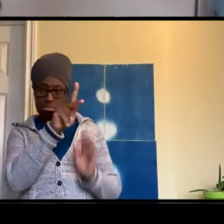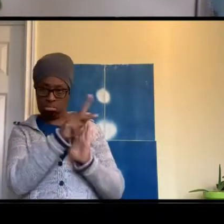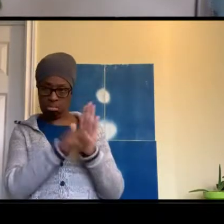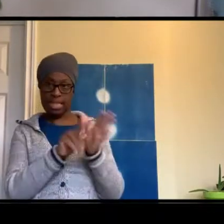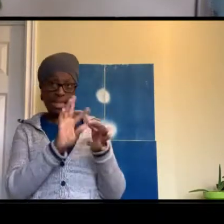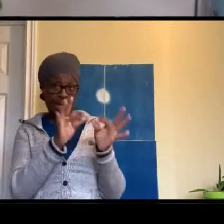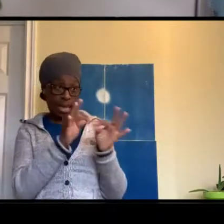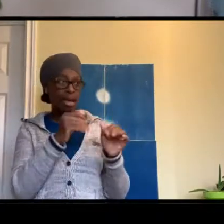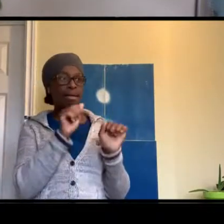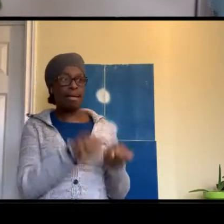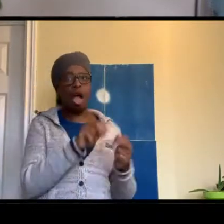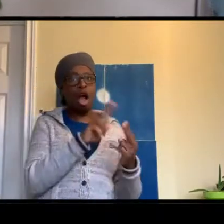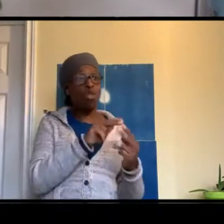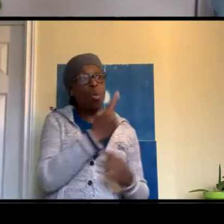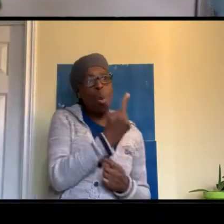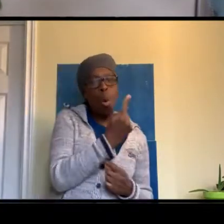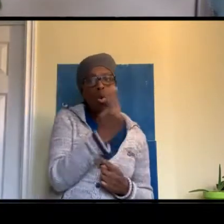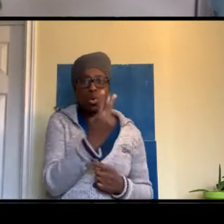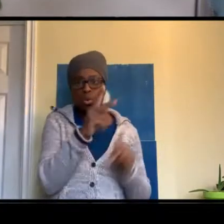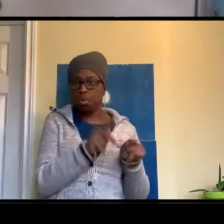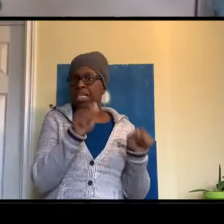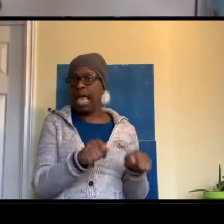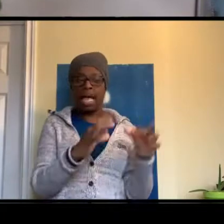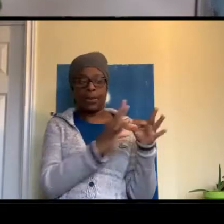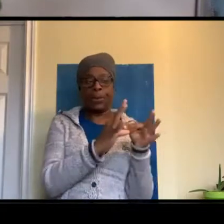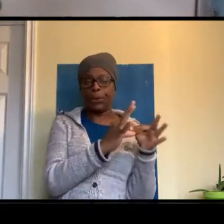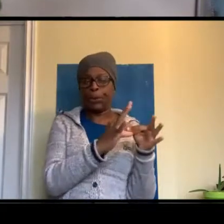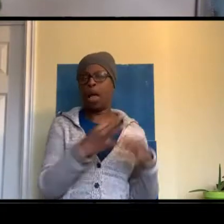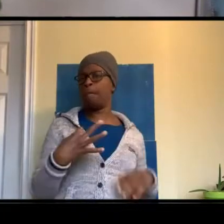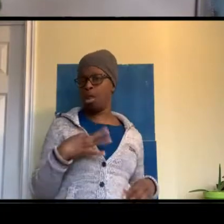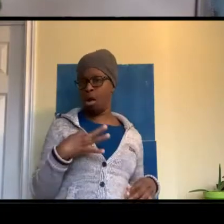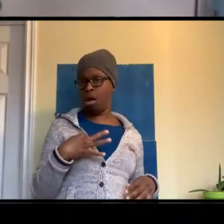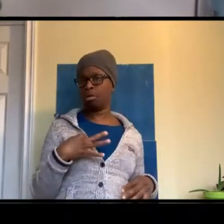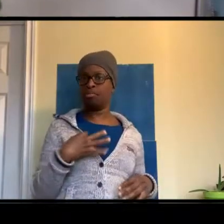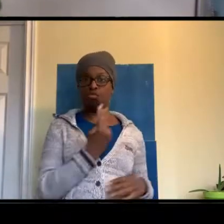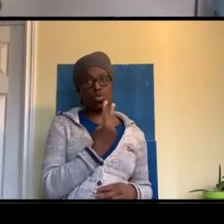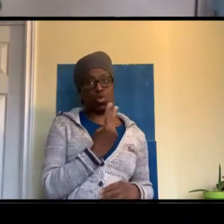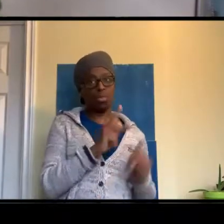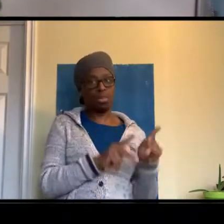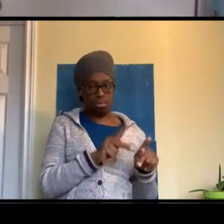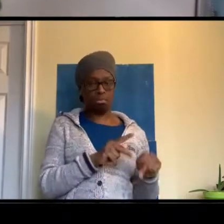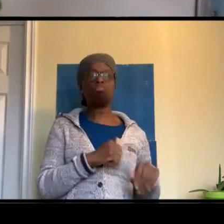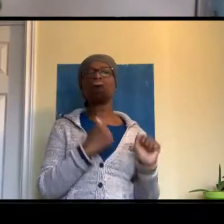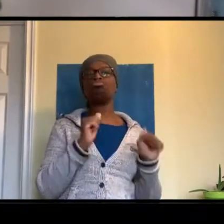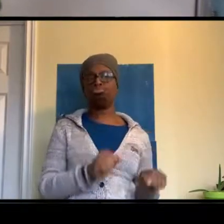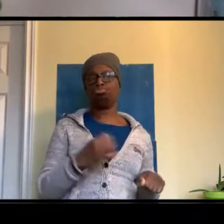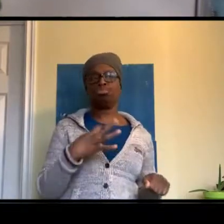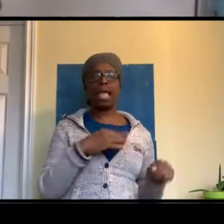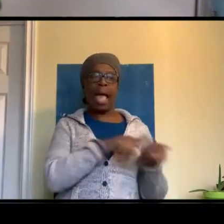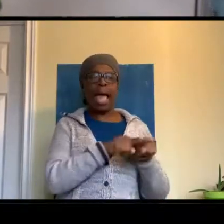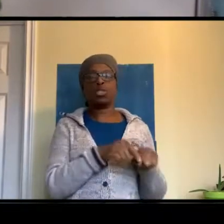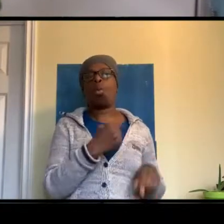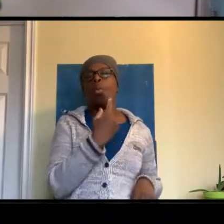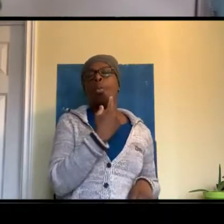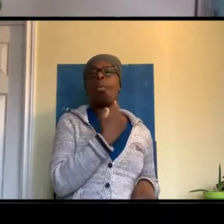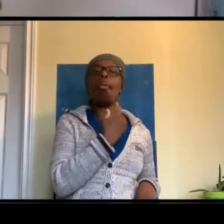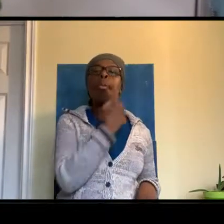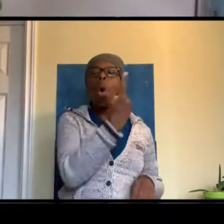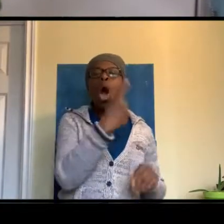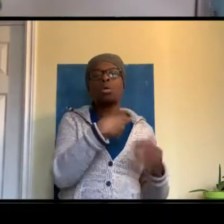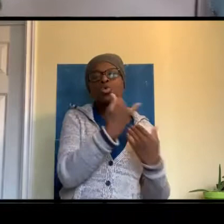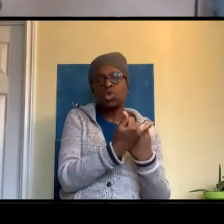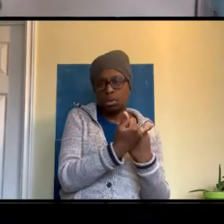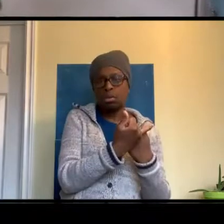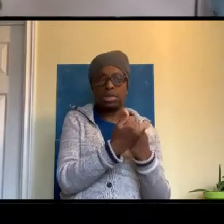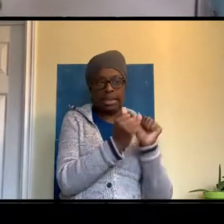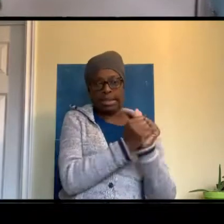people and you want to apply for a grant with Arts Nova Scotia, you can apply as under the grants to individual stream if you are one